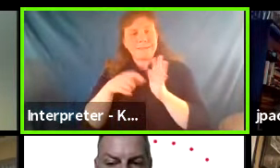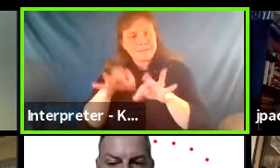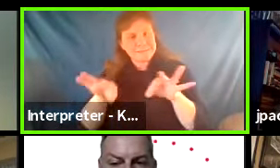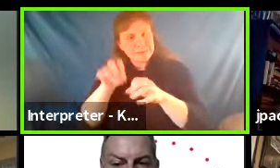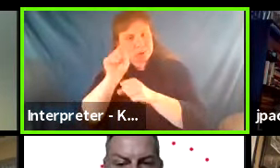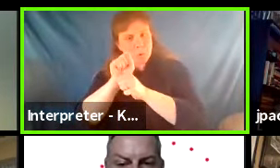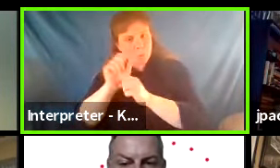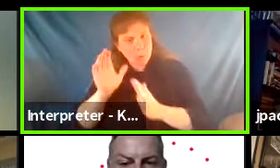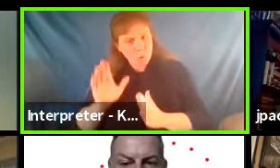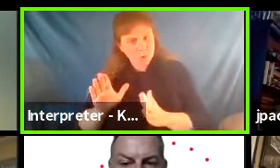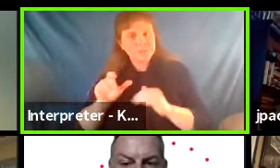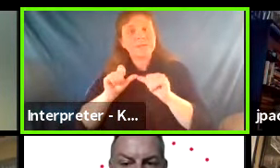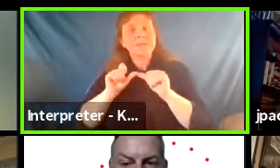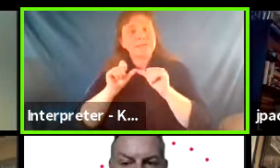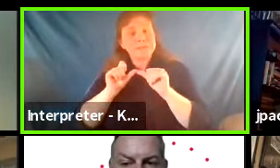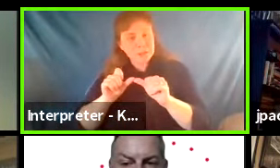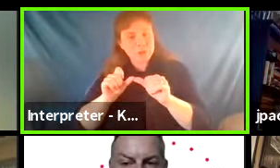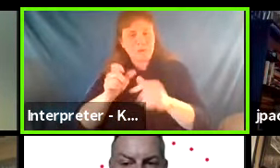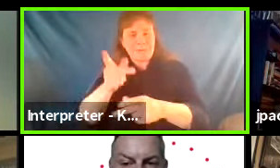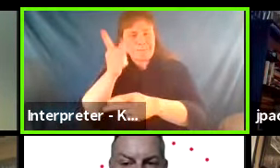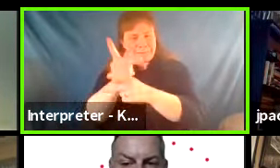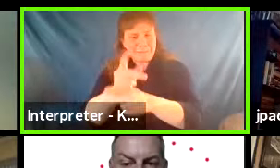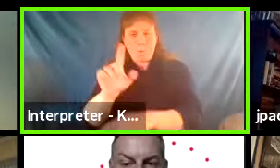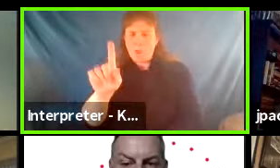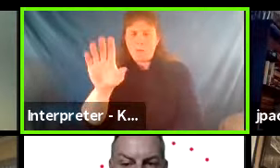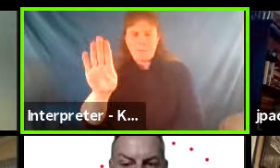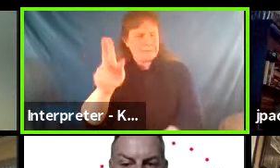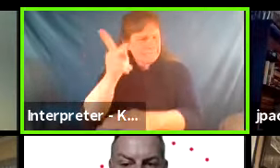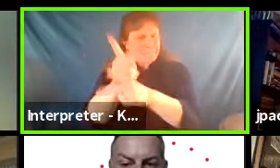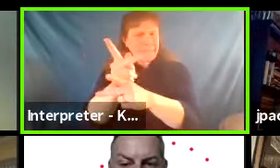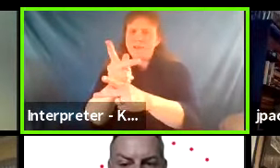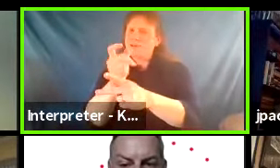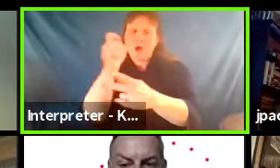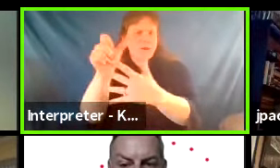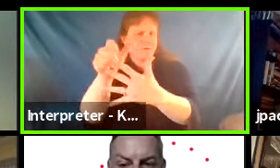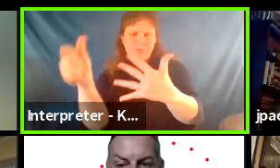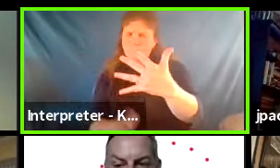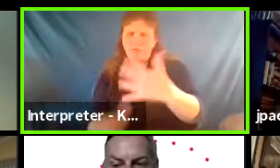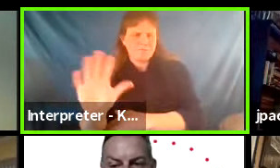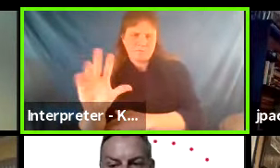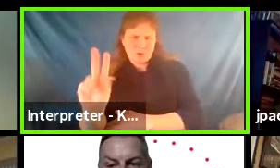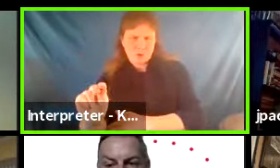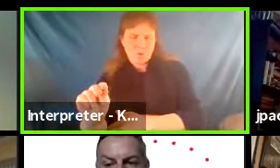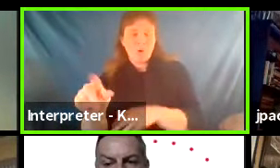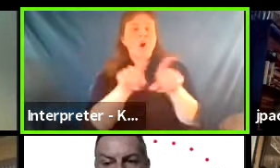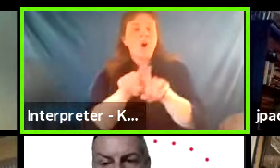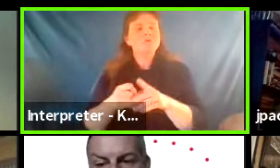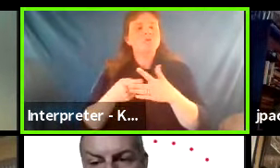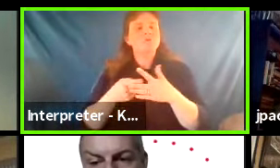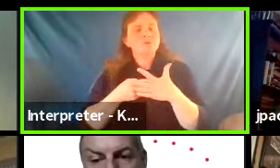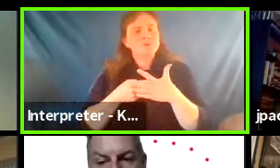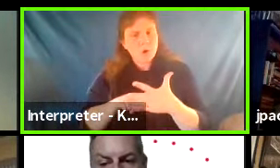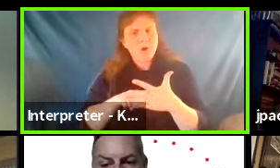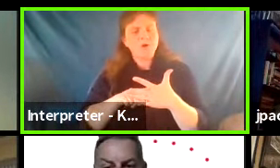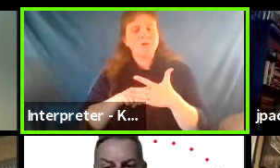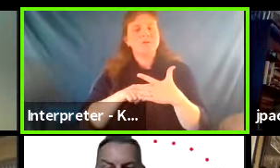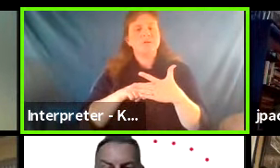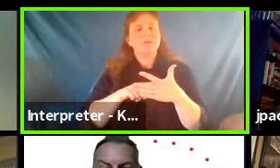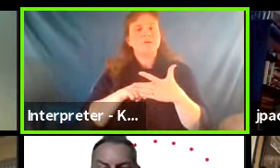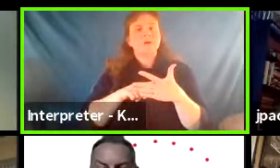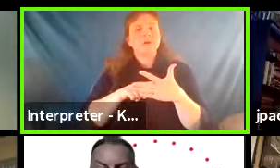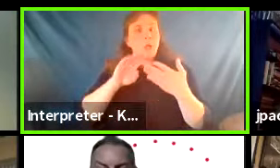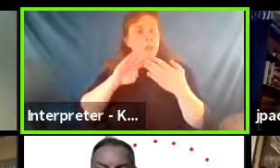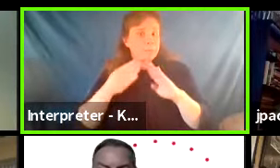in 1B. And also on top of this, start the amplification process and the community